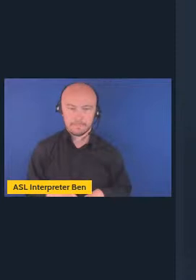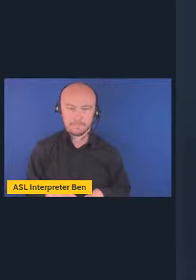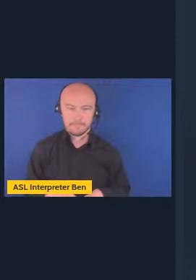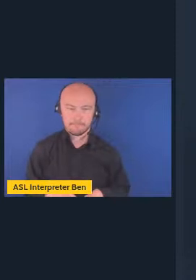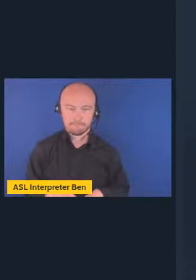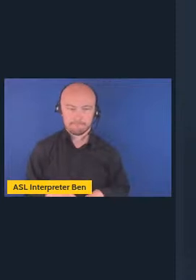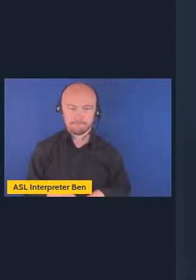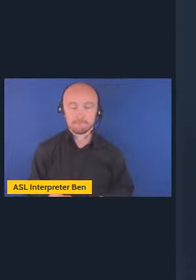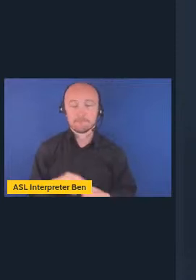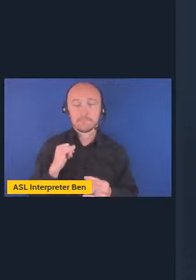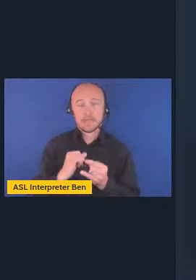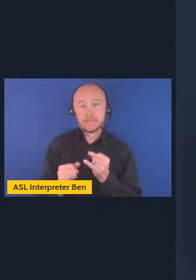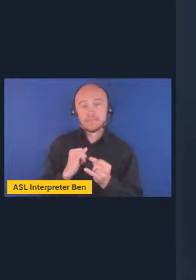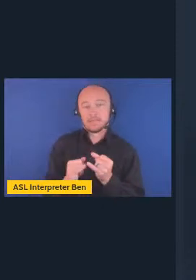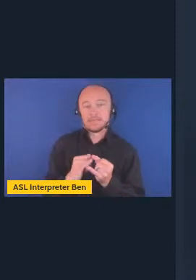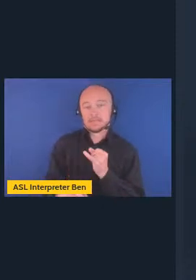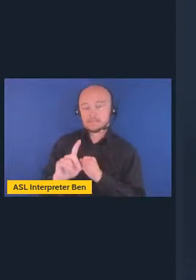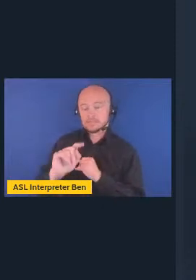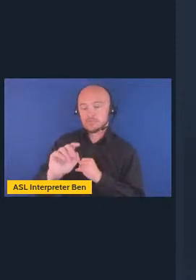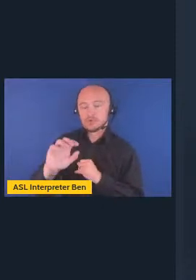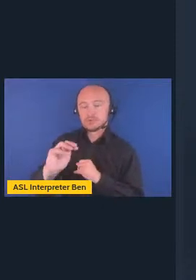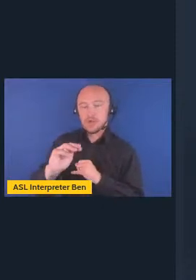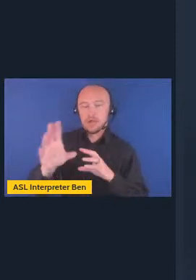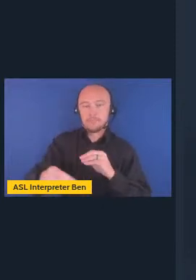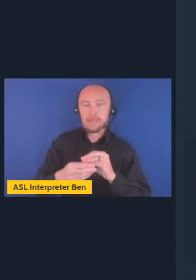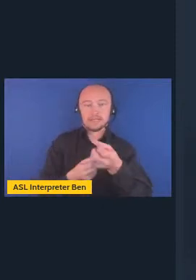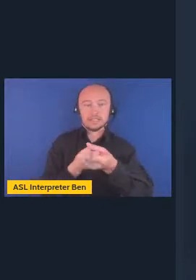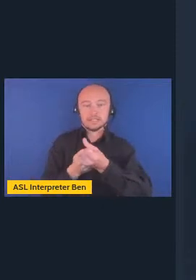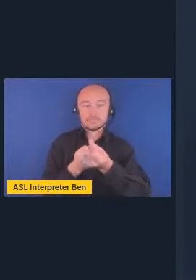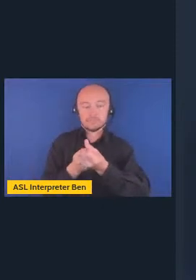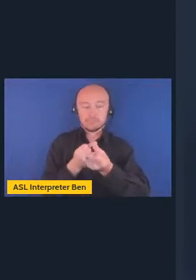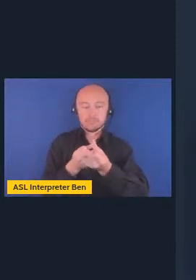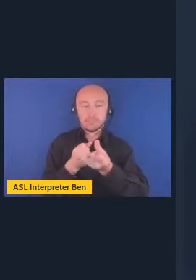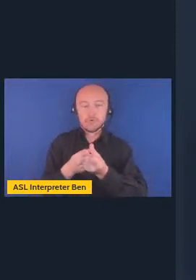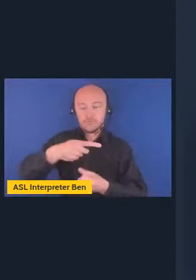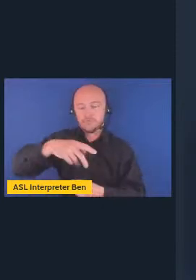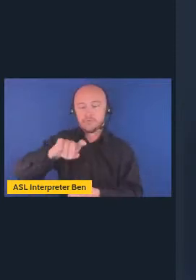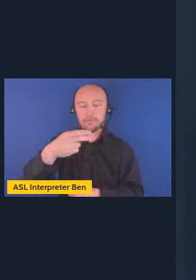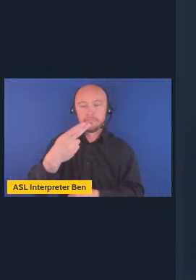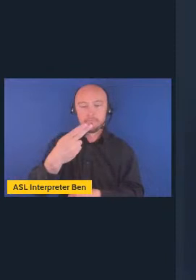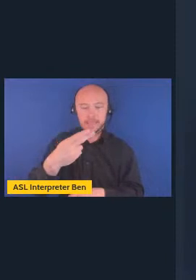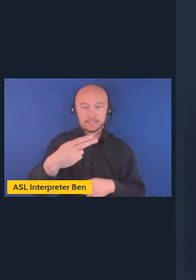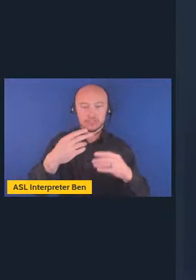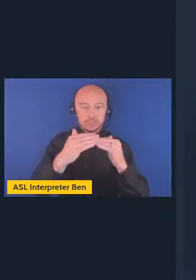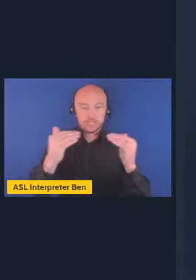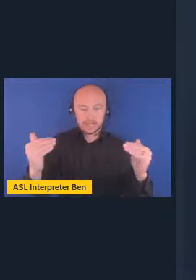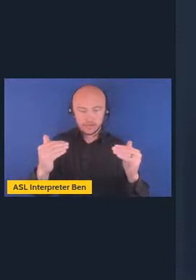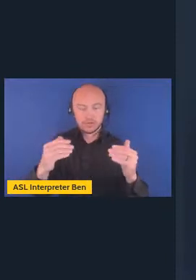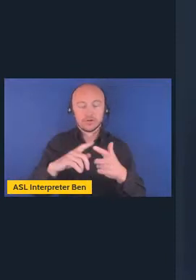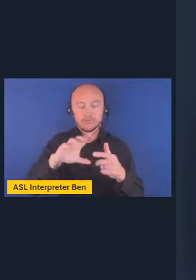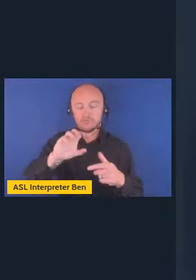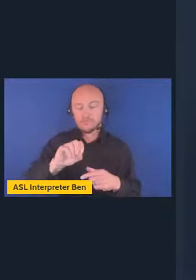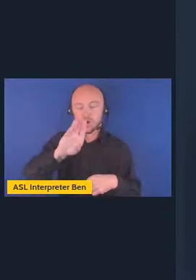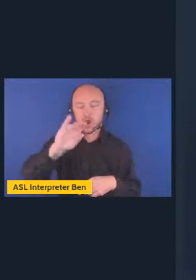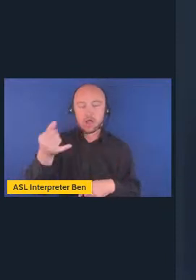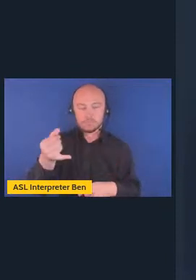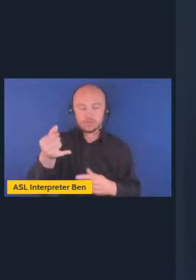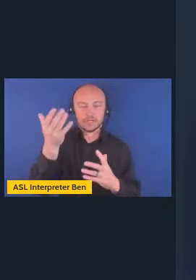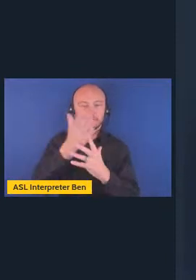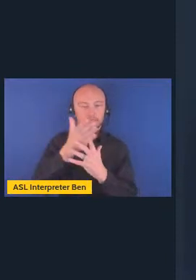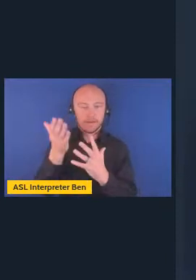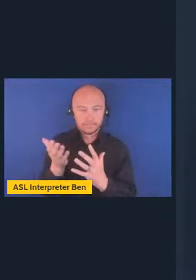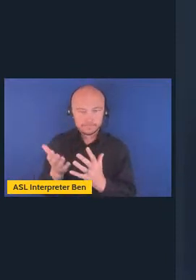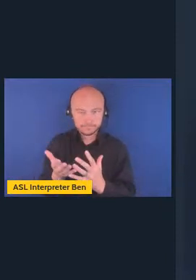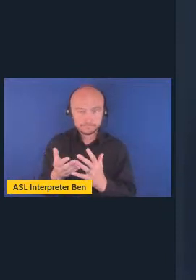And last but not least, Tom added support for the JSON patch standard to Projen's low-level object file interface.